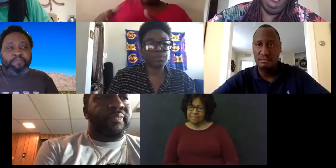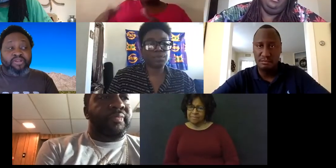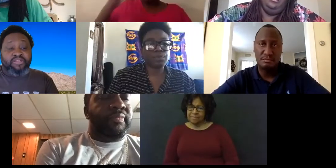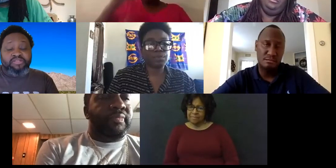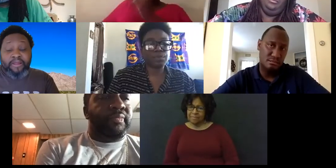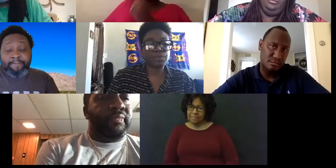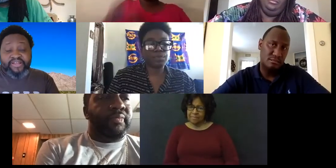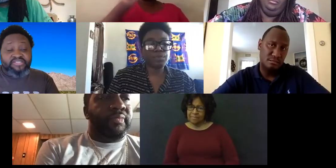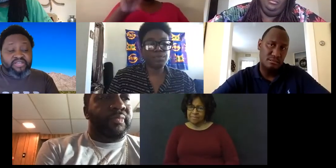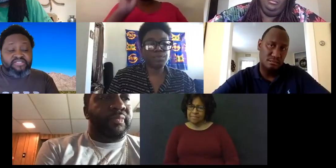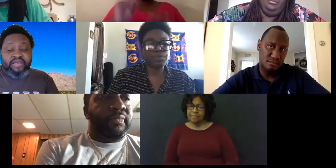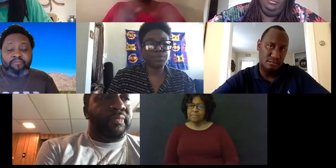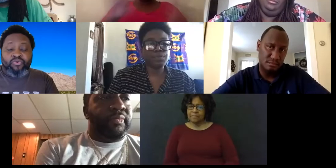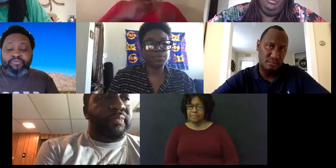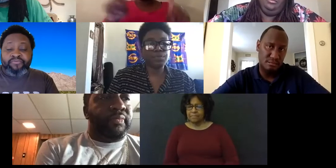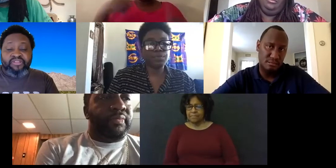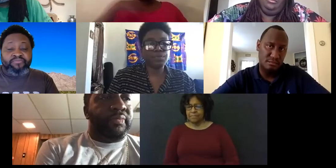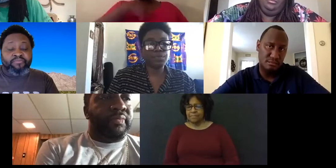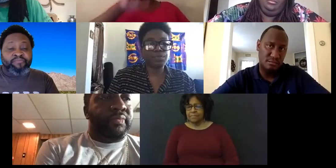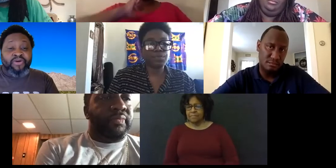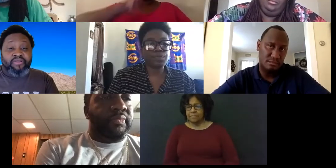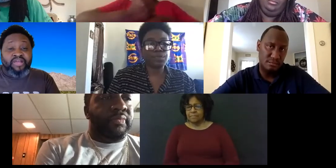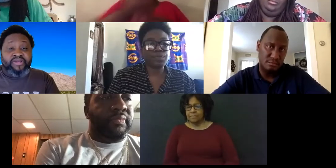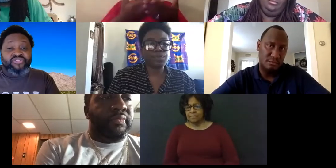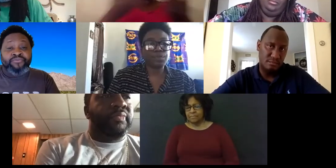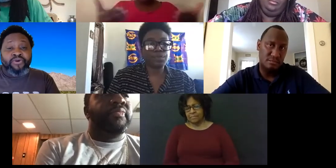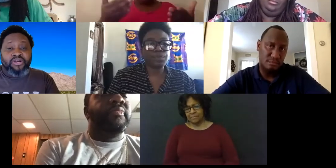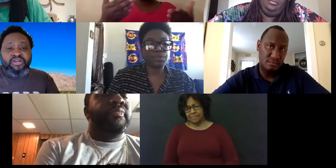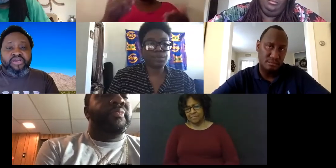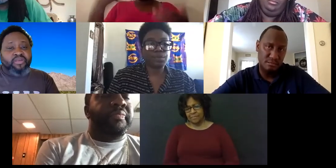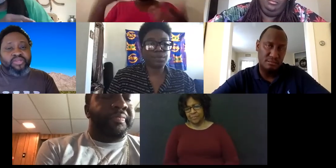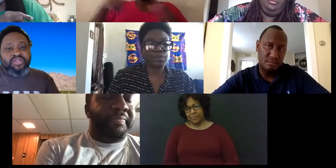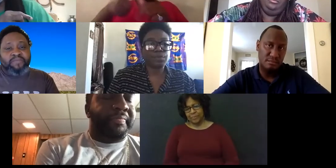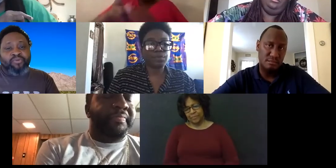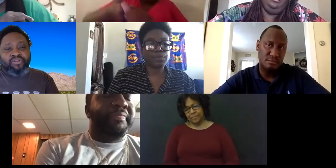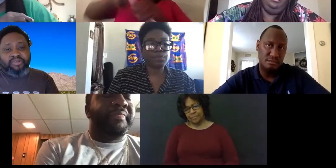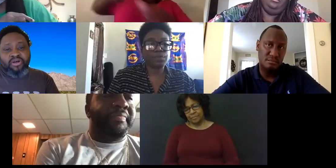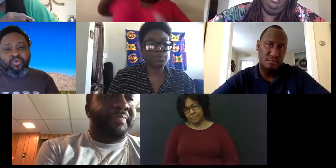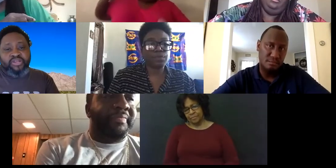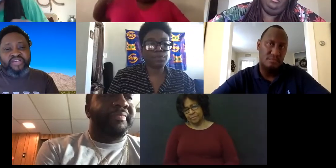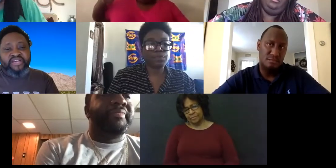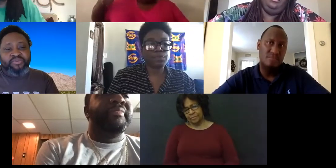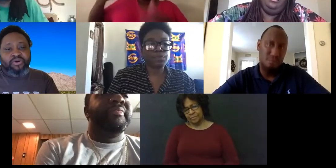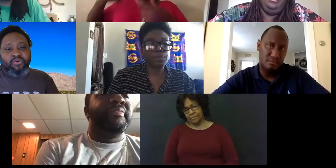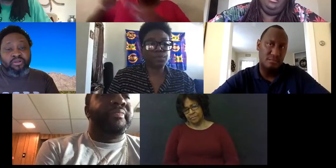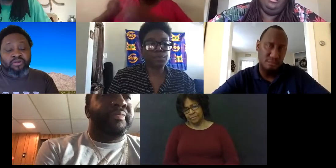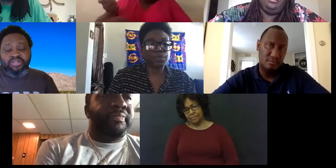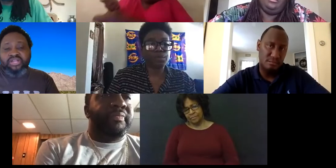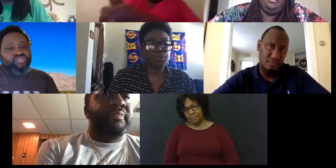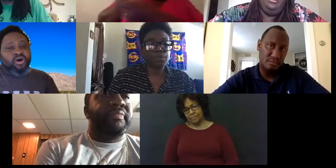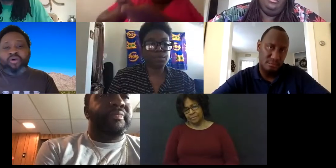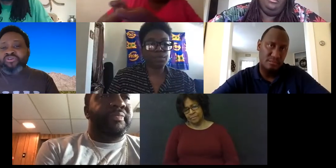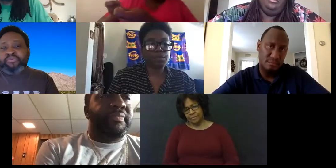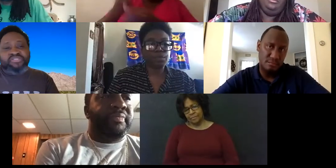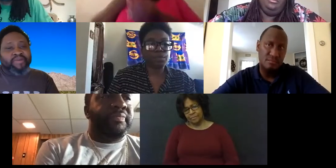we put in place things that will prevent them from falling behind too far, then we can keep pulling them along with us as we go along.